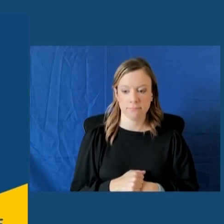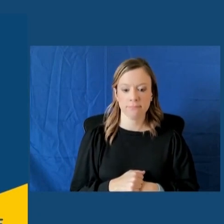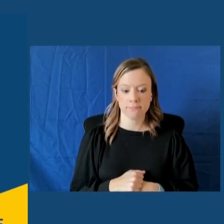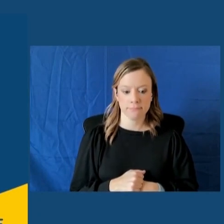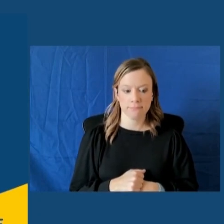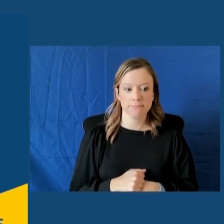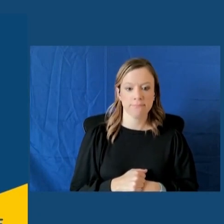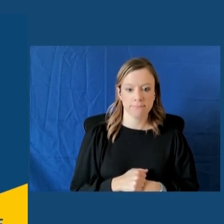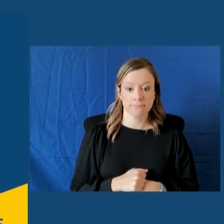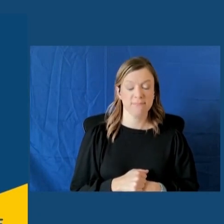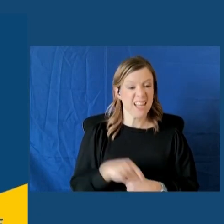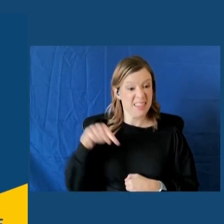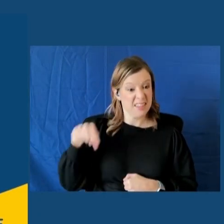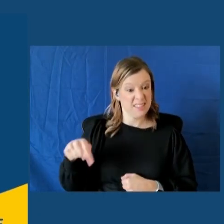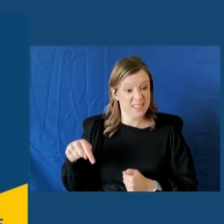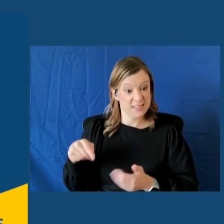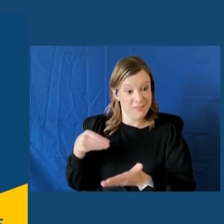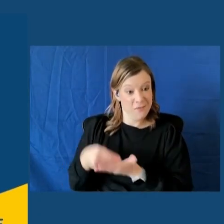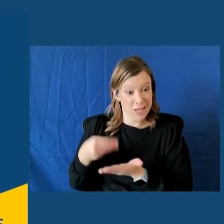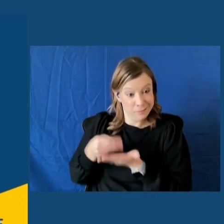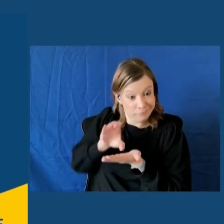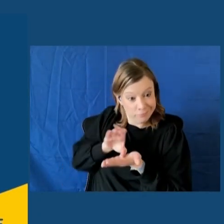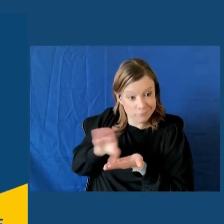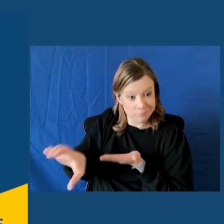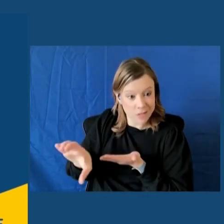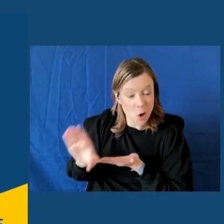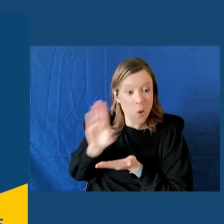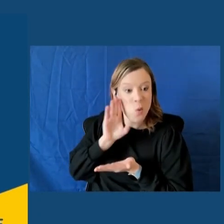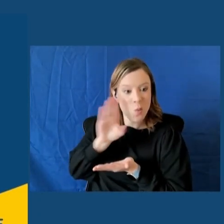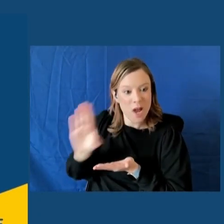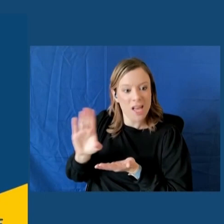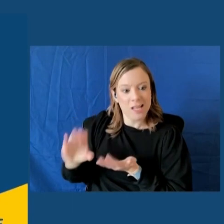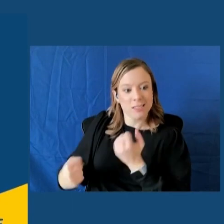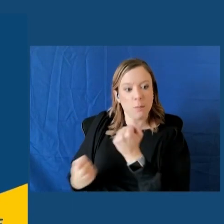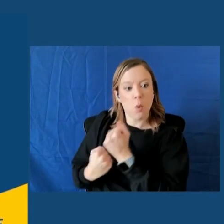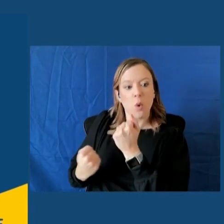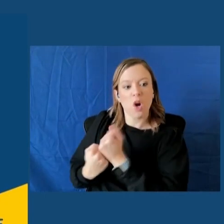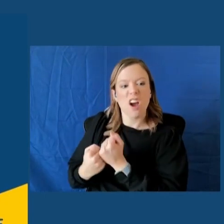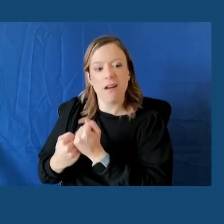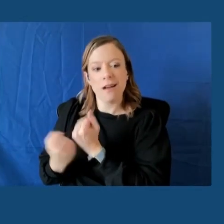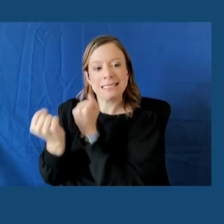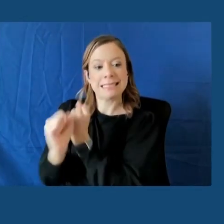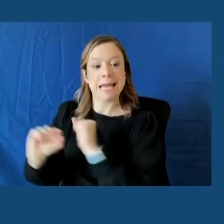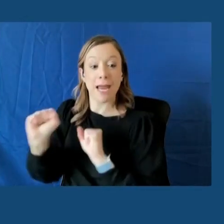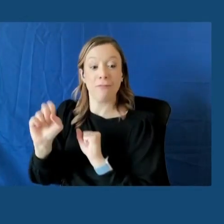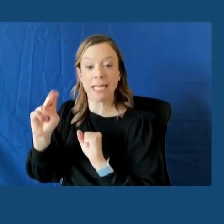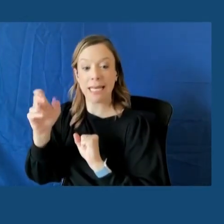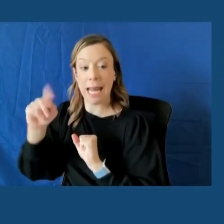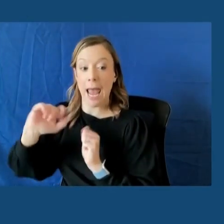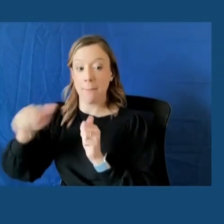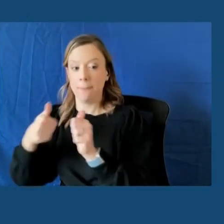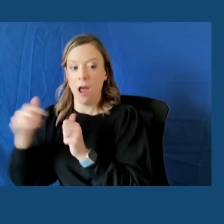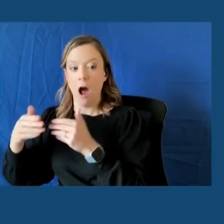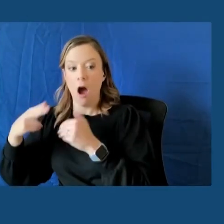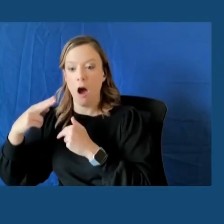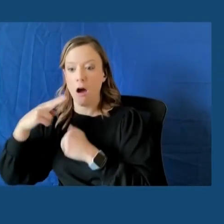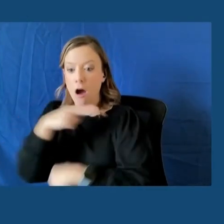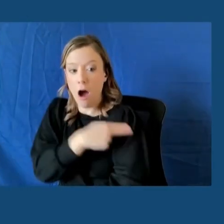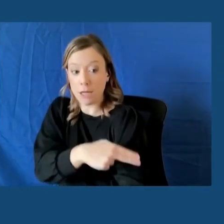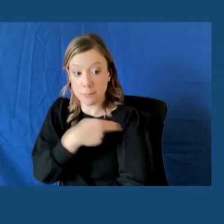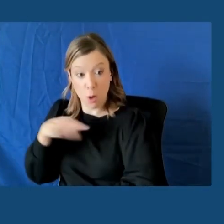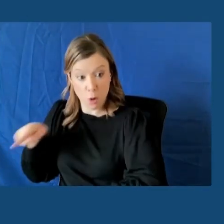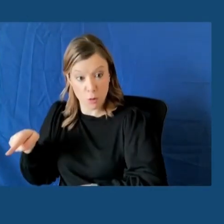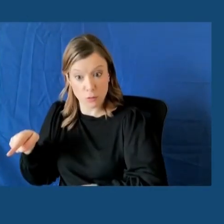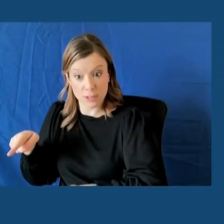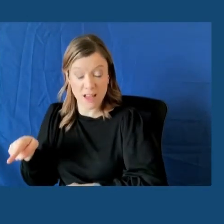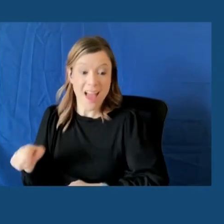This funding will help support our safety net hospitals, address health care workforce shortages, strengthen